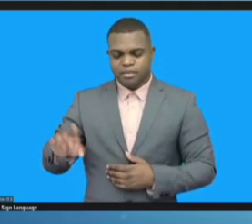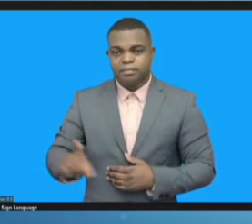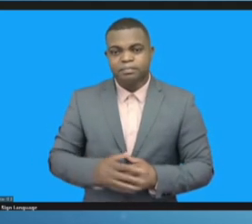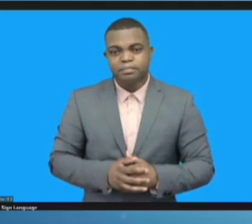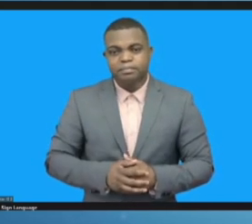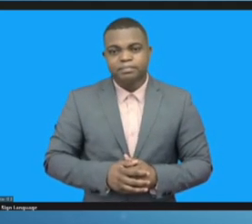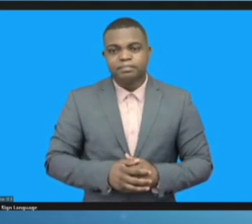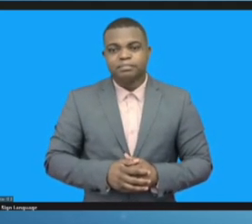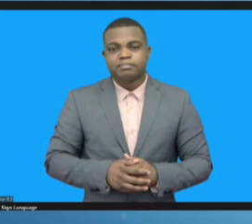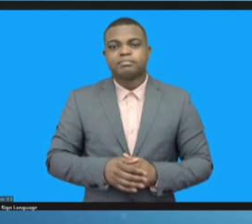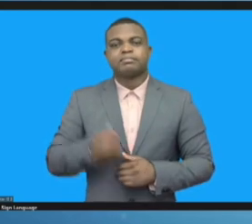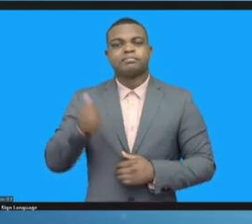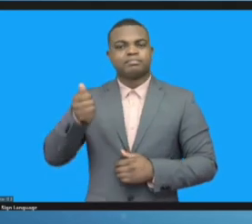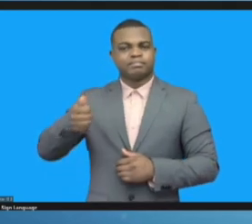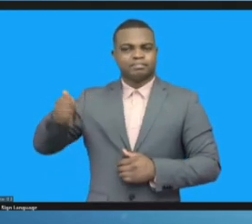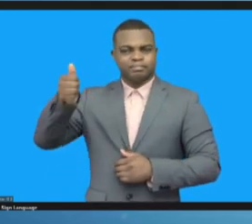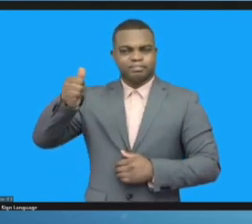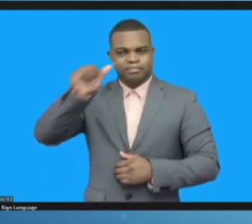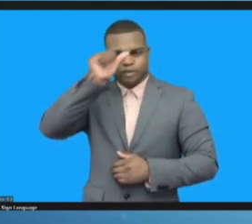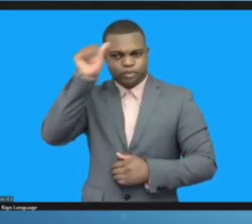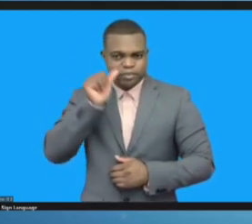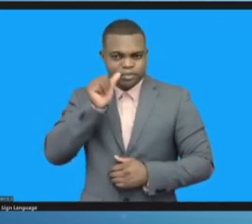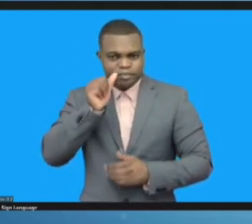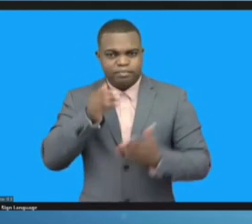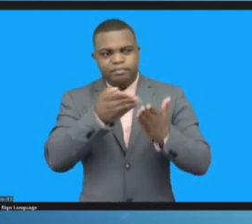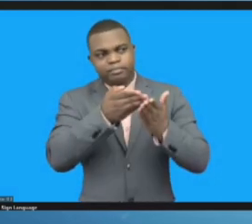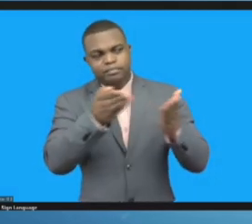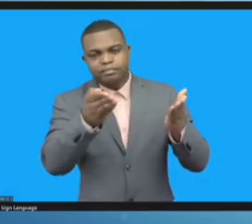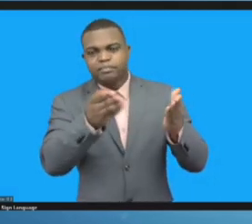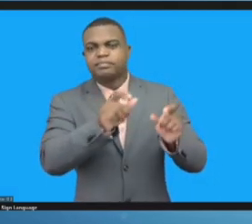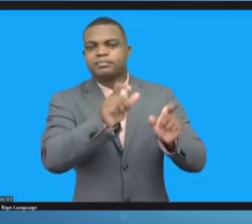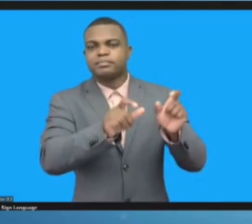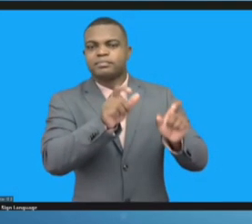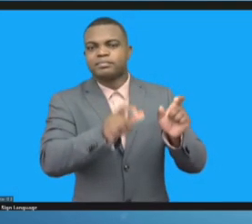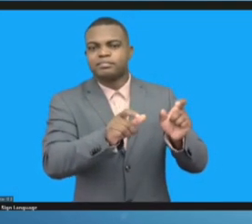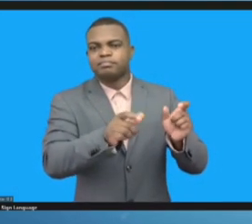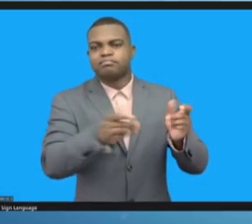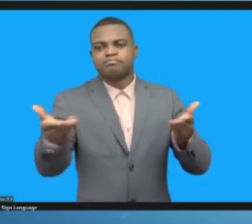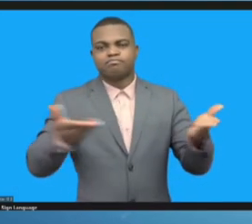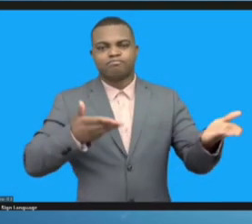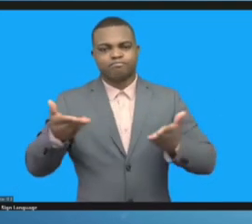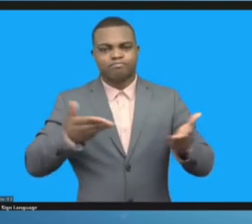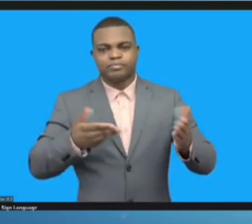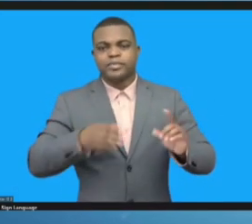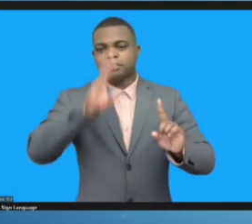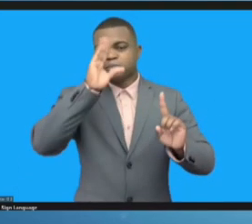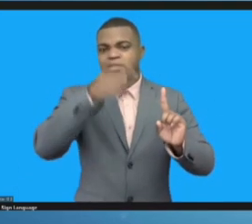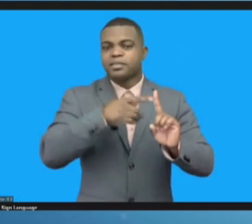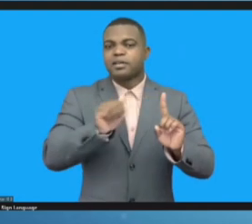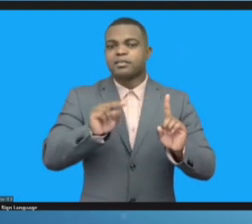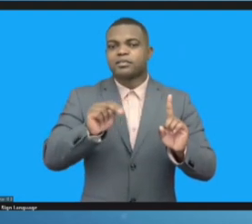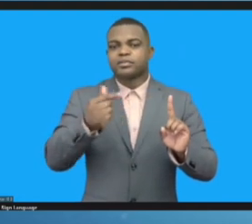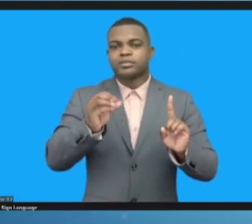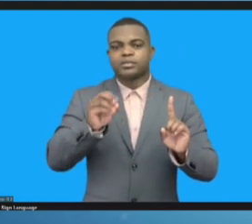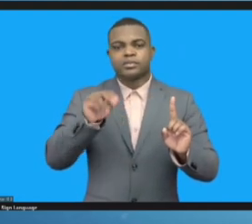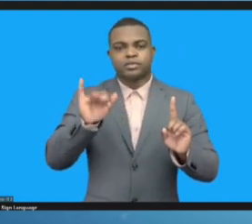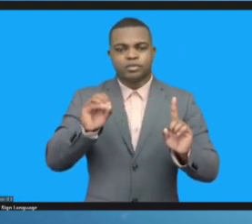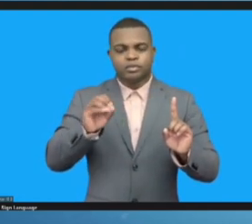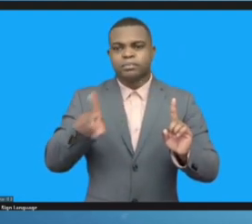Excellencies, distinguished participants, ladies and gentlemen. On behalf of the UN Secretary General, Mr. Antonio